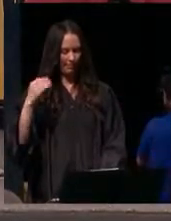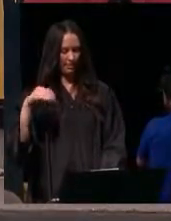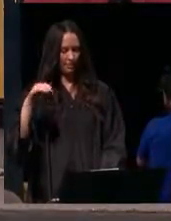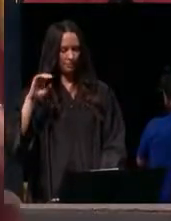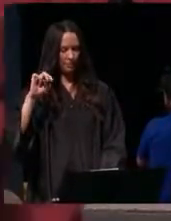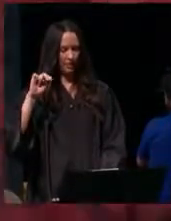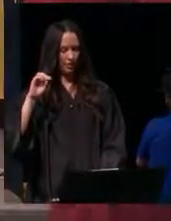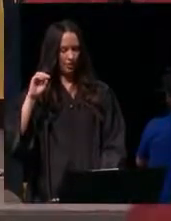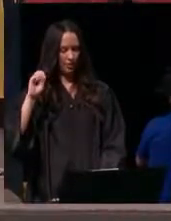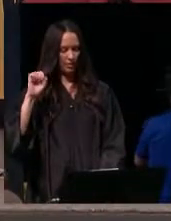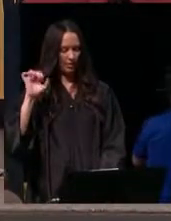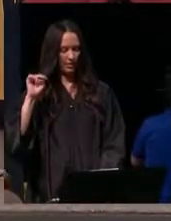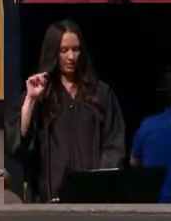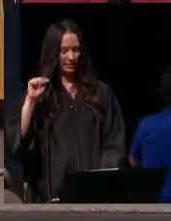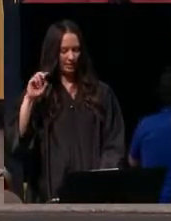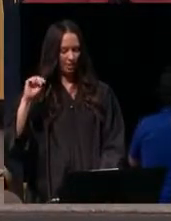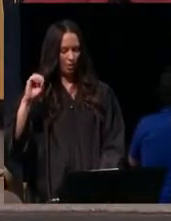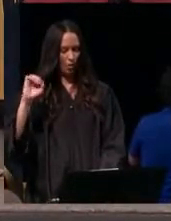Innocent Noah.